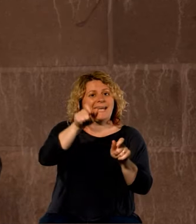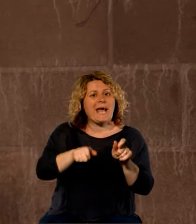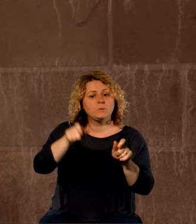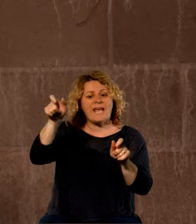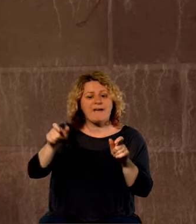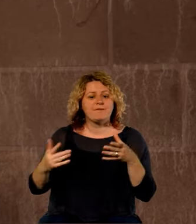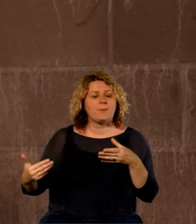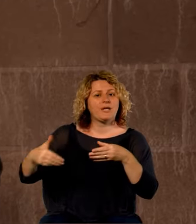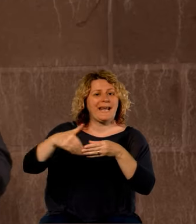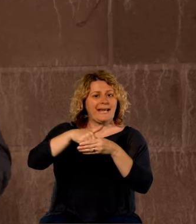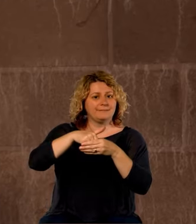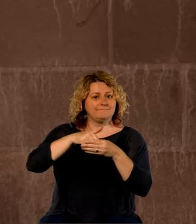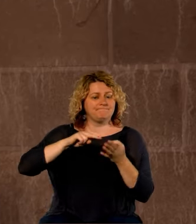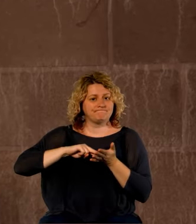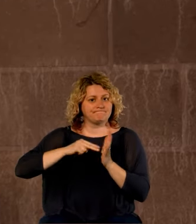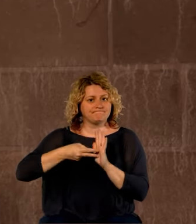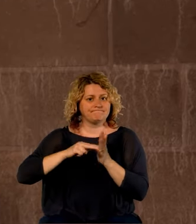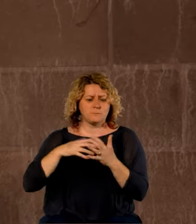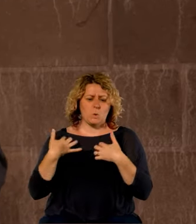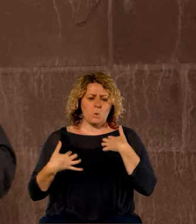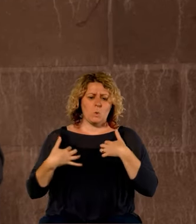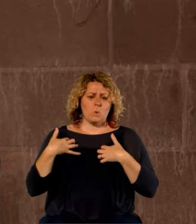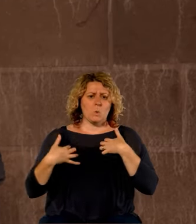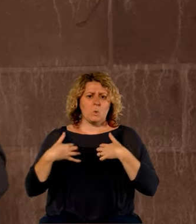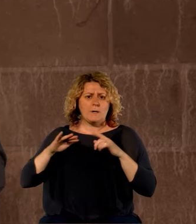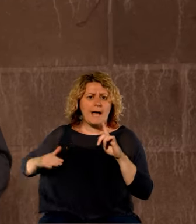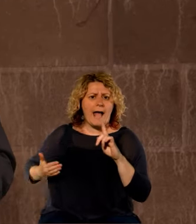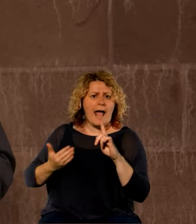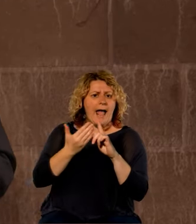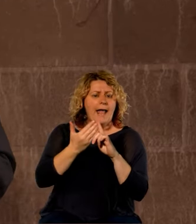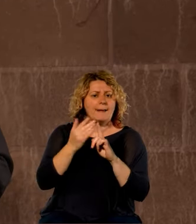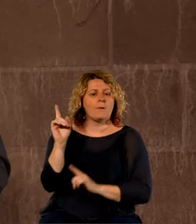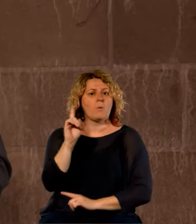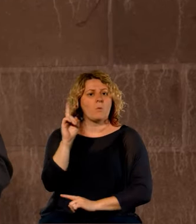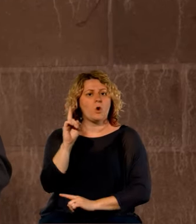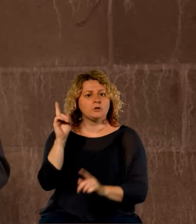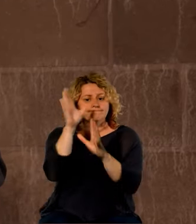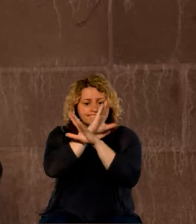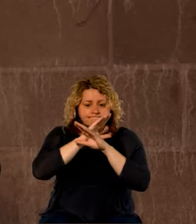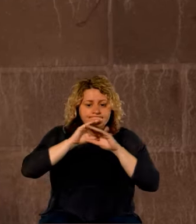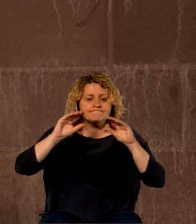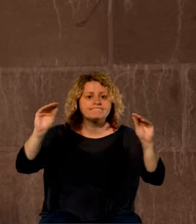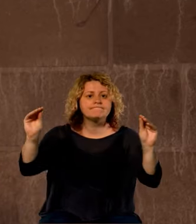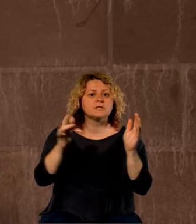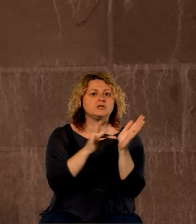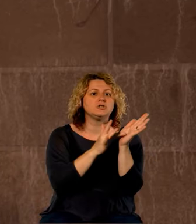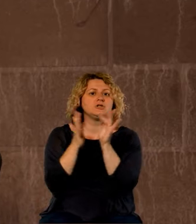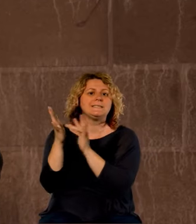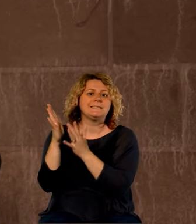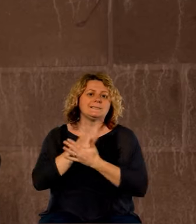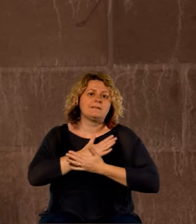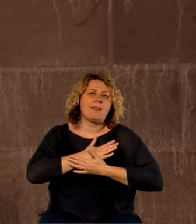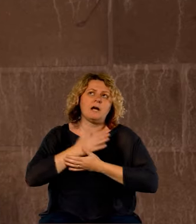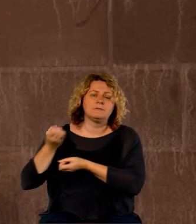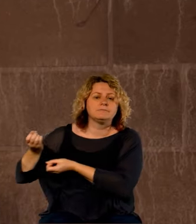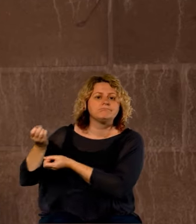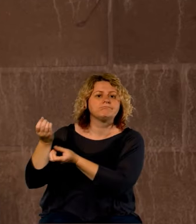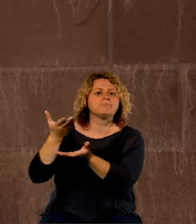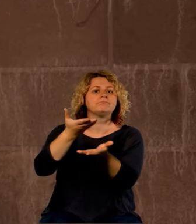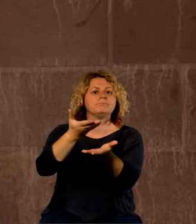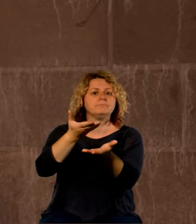is an organisation that is passionate about sharing with them the love of Jesus. They do this